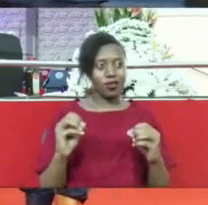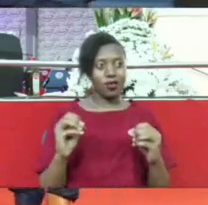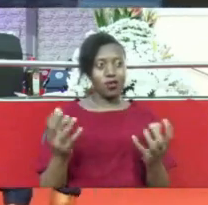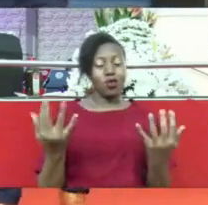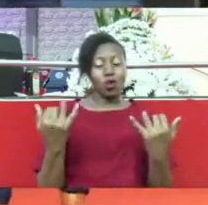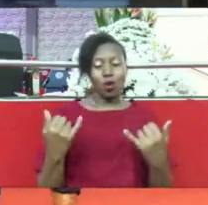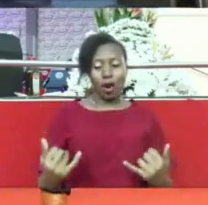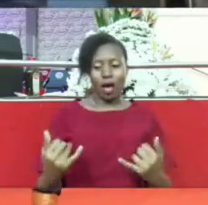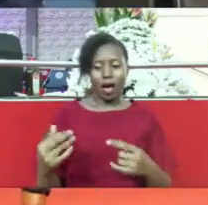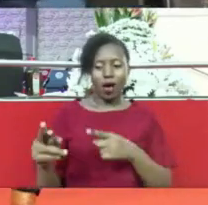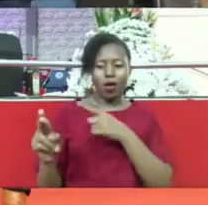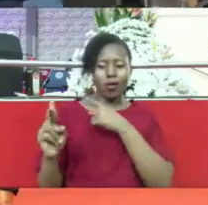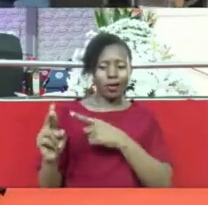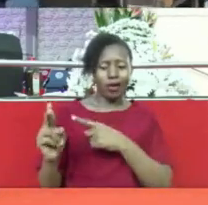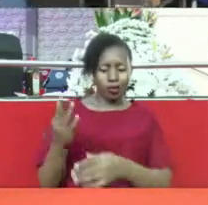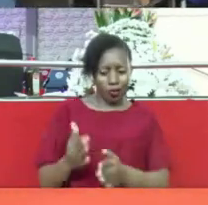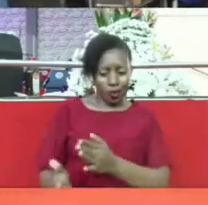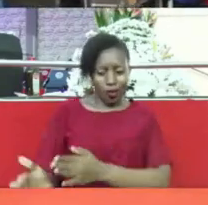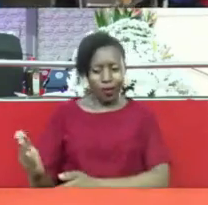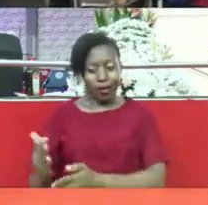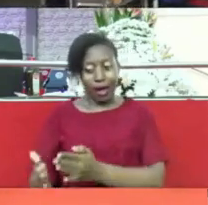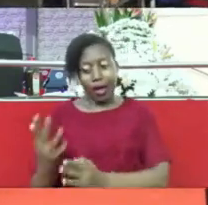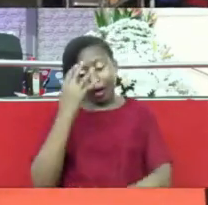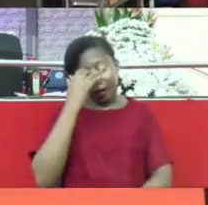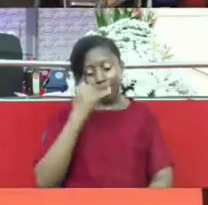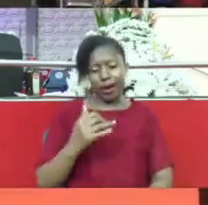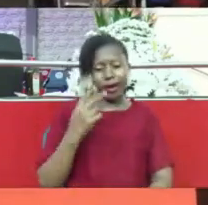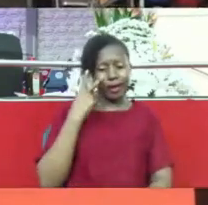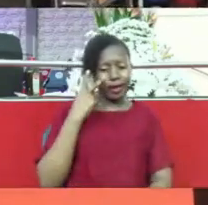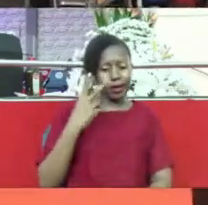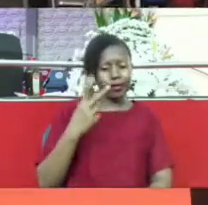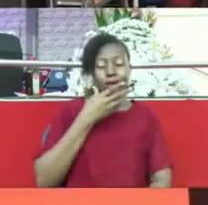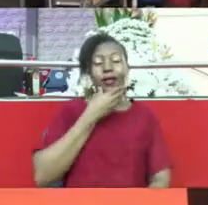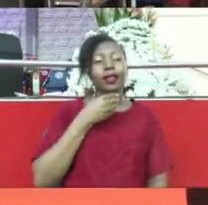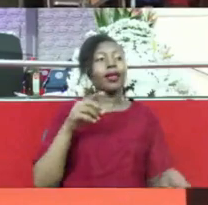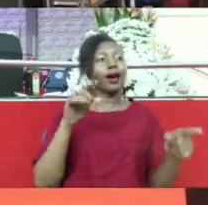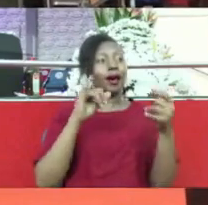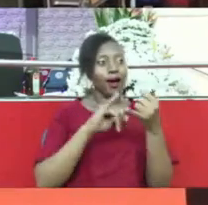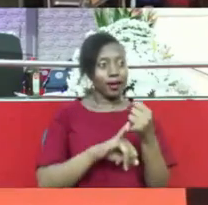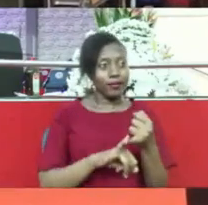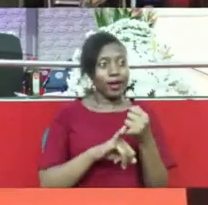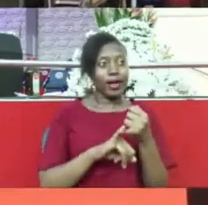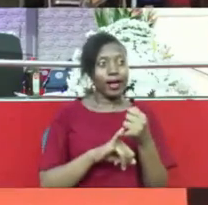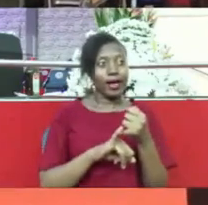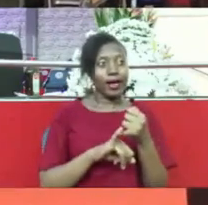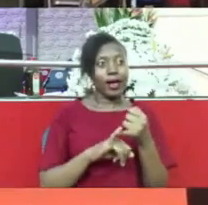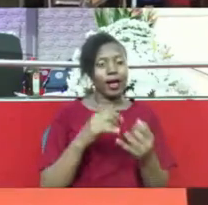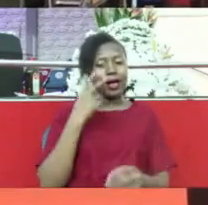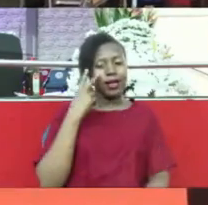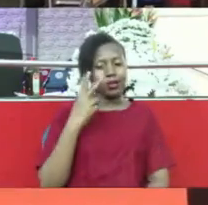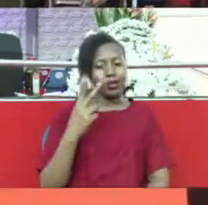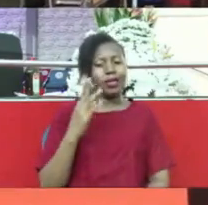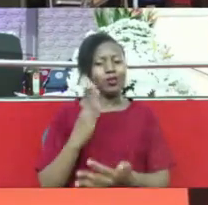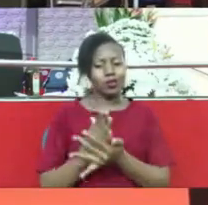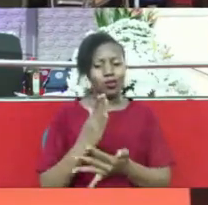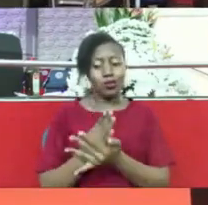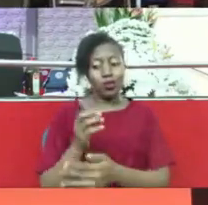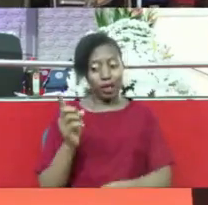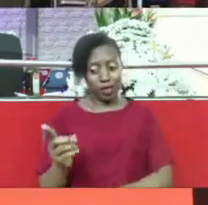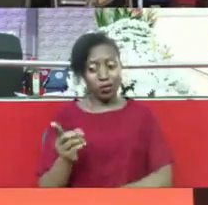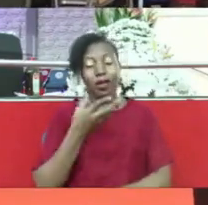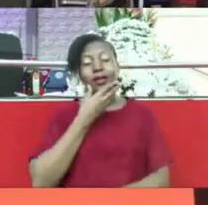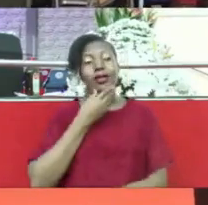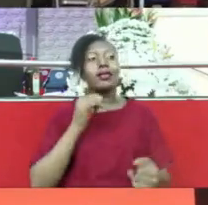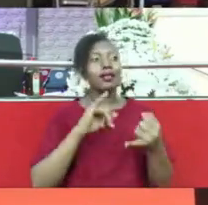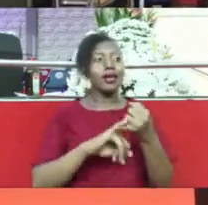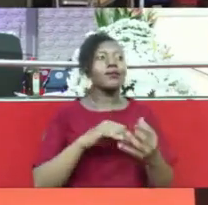even Rachel looked at the husband. Na pia akaangalia bwana wake. And so though this is my husband. Huyu ni bwana wangu ndio.